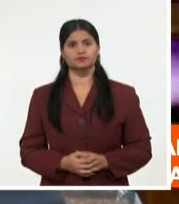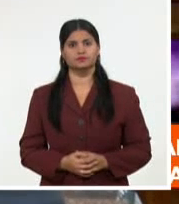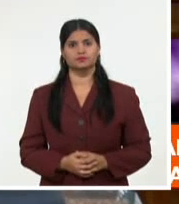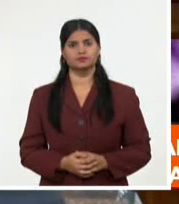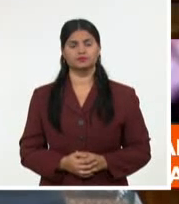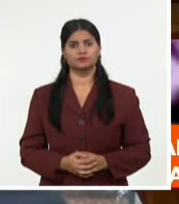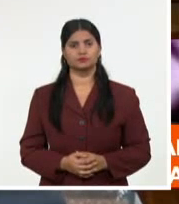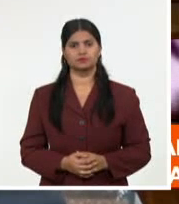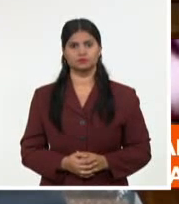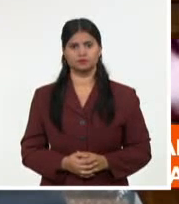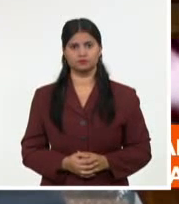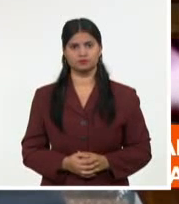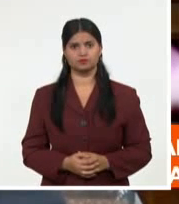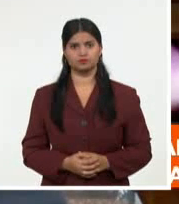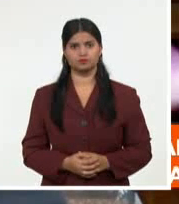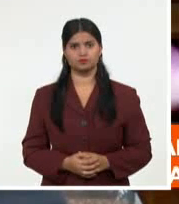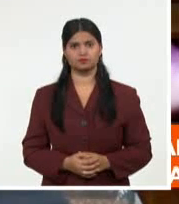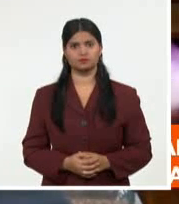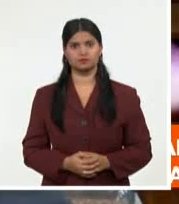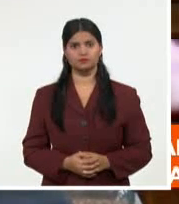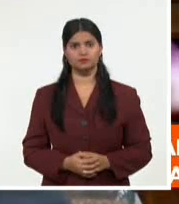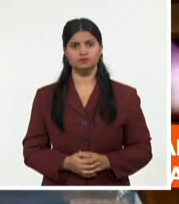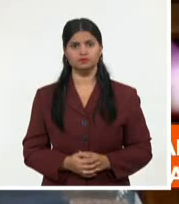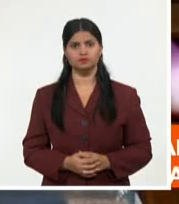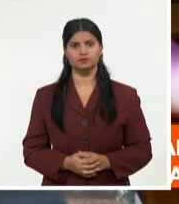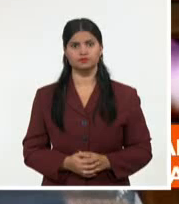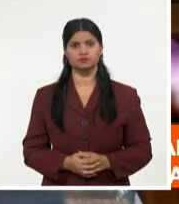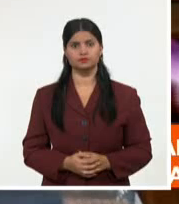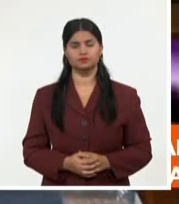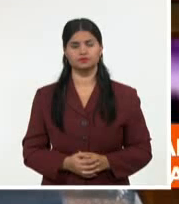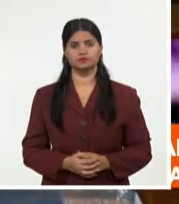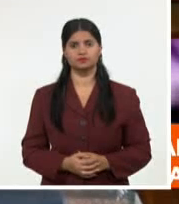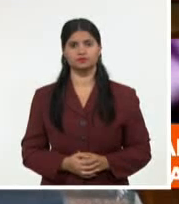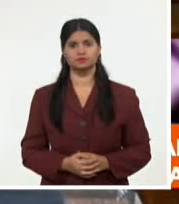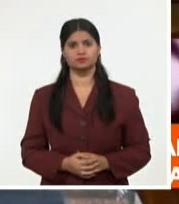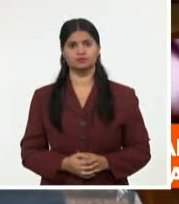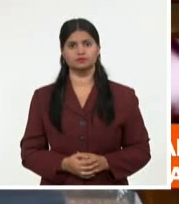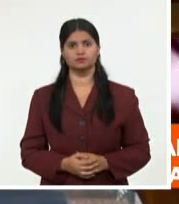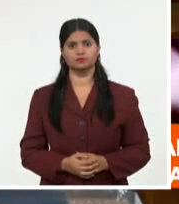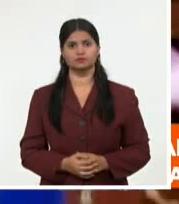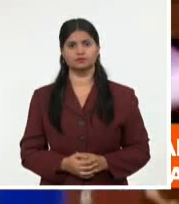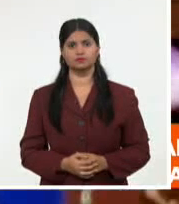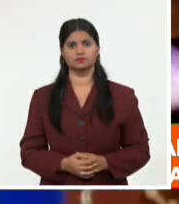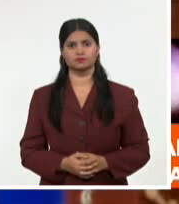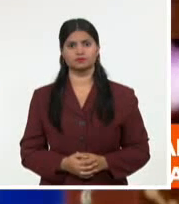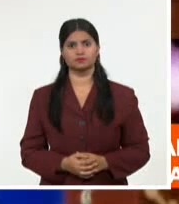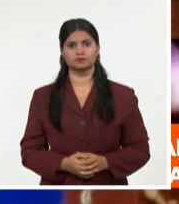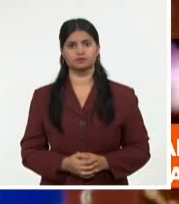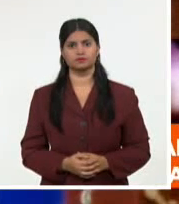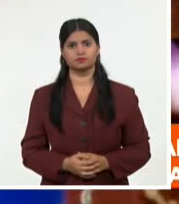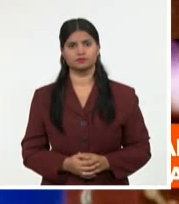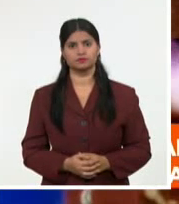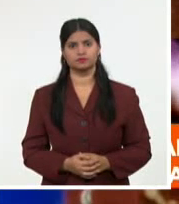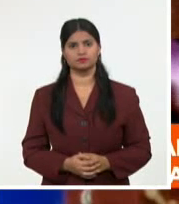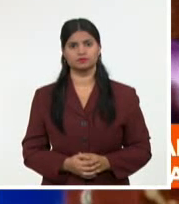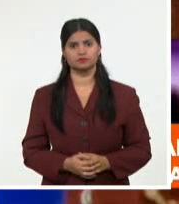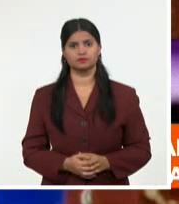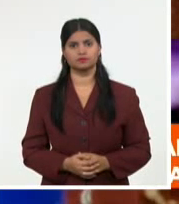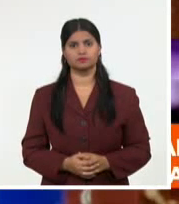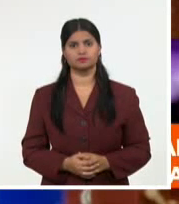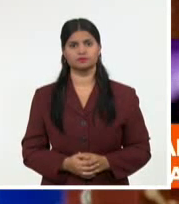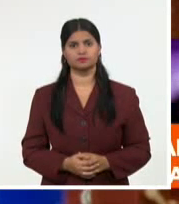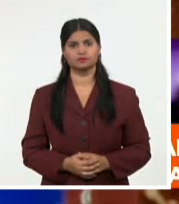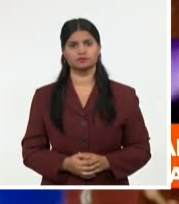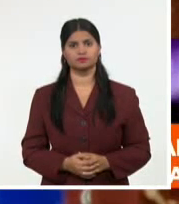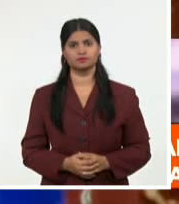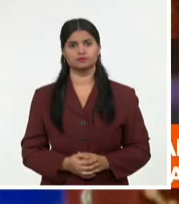was growing. The doors that had traditionally been open to us were being shut in all of a sudden. And